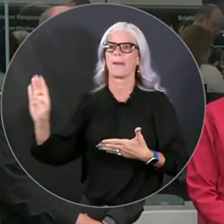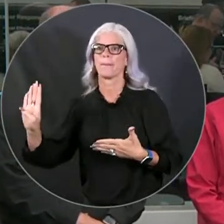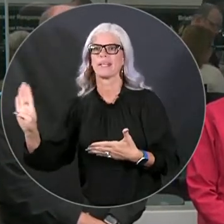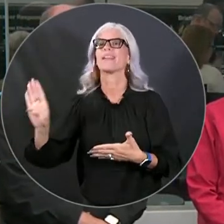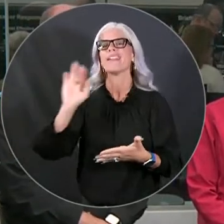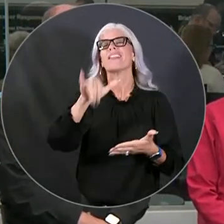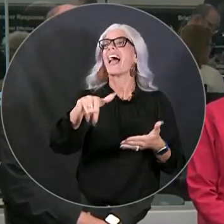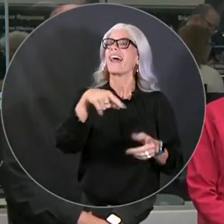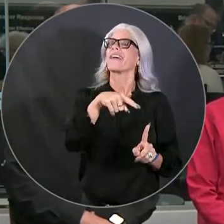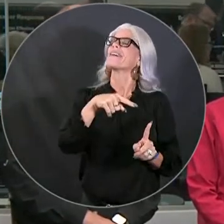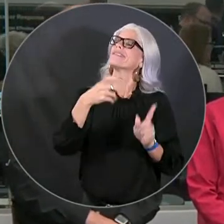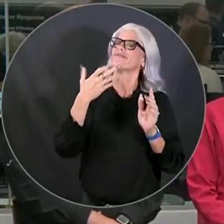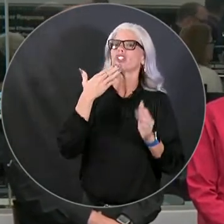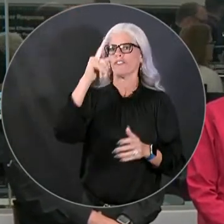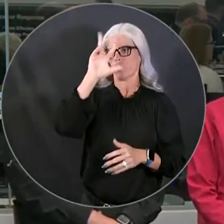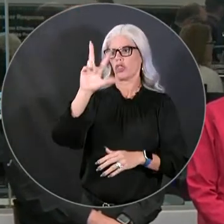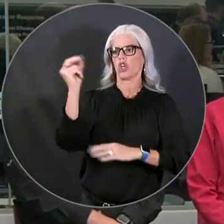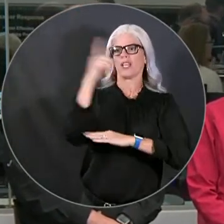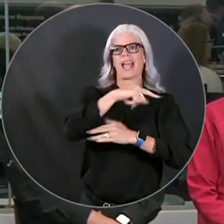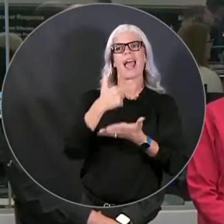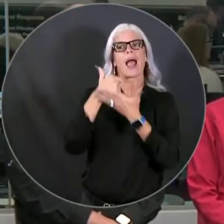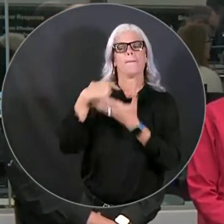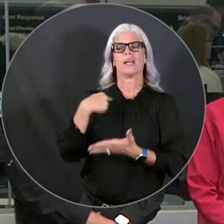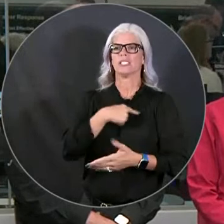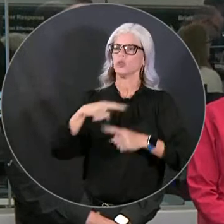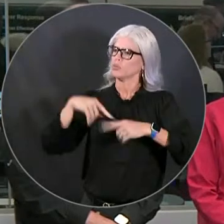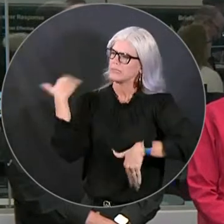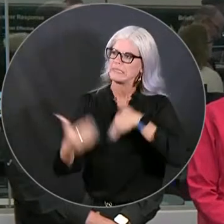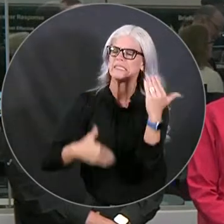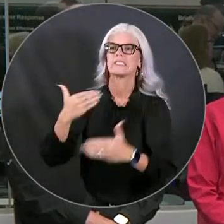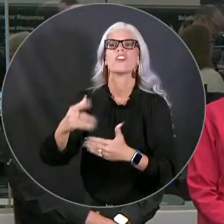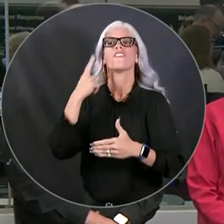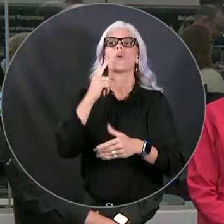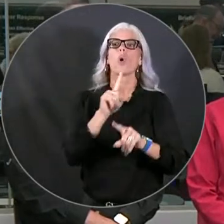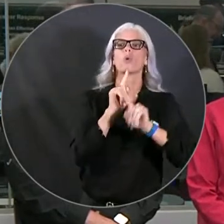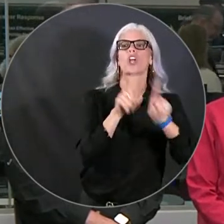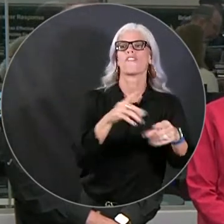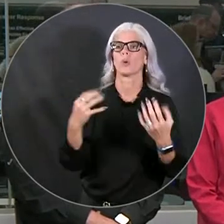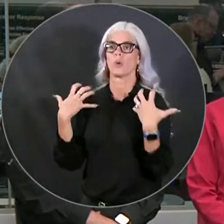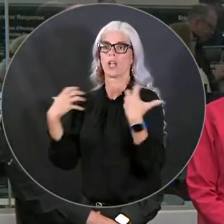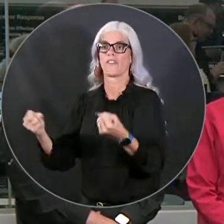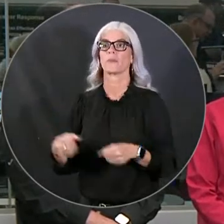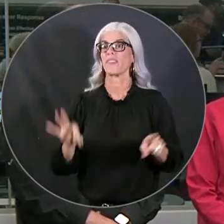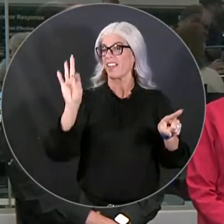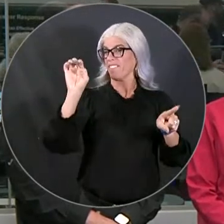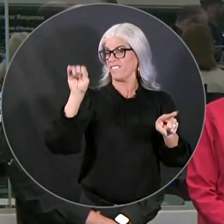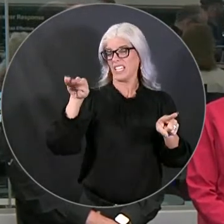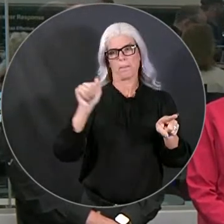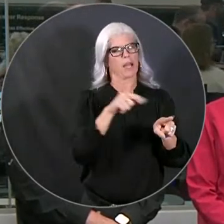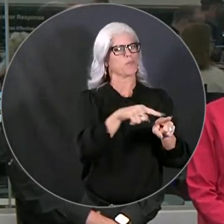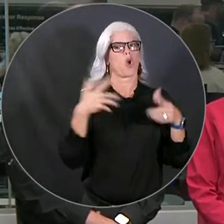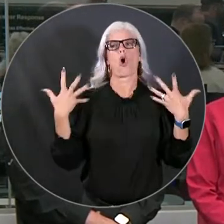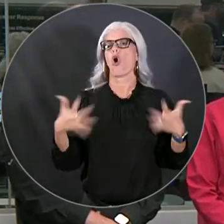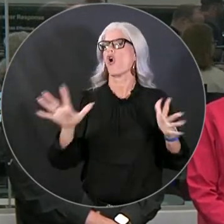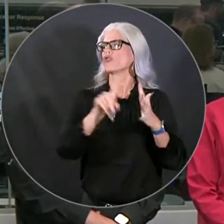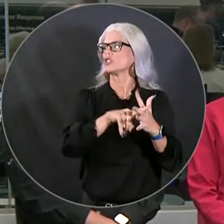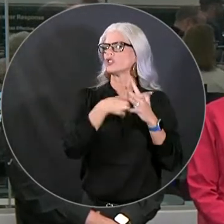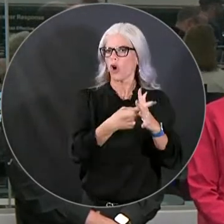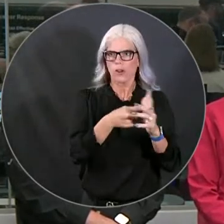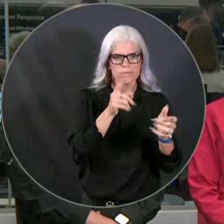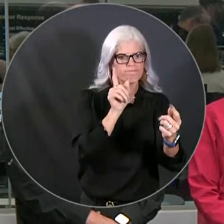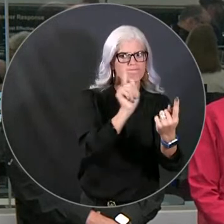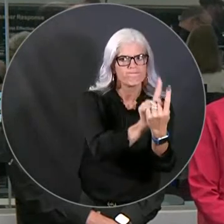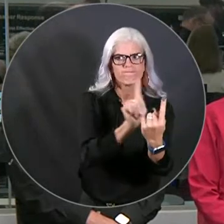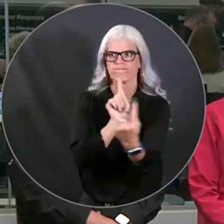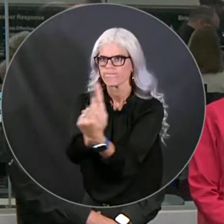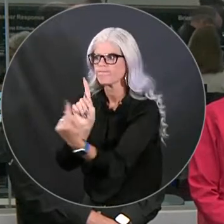and recovery situation. FEMA has, as I mentioned, activated individual assistance for those in need of help